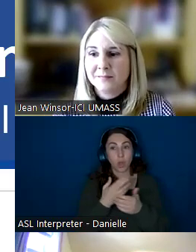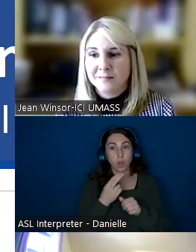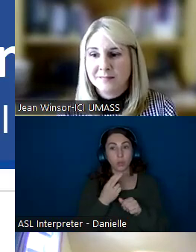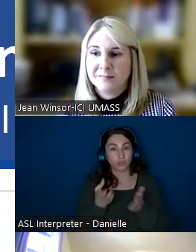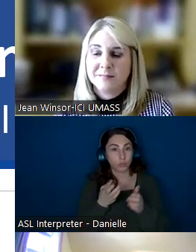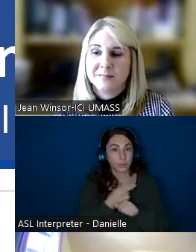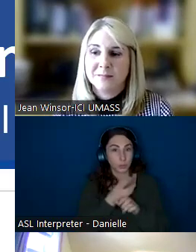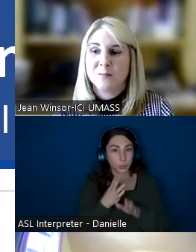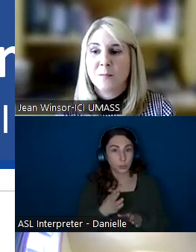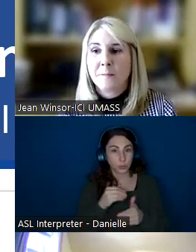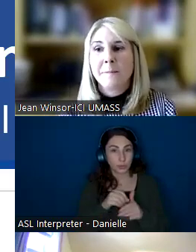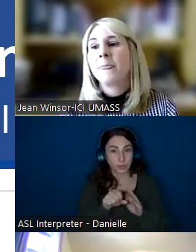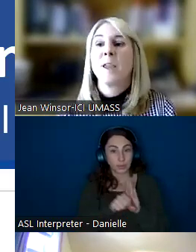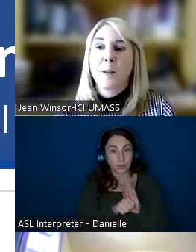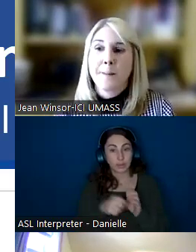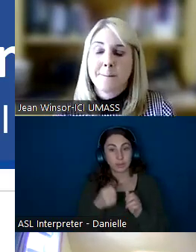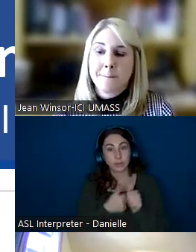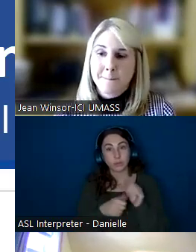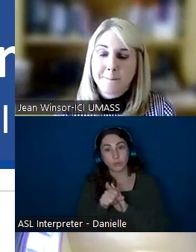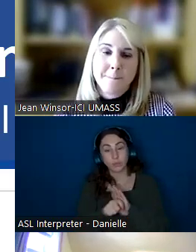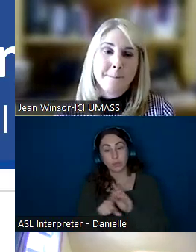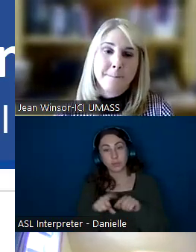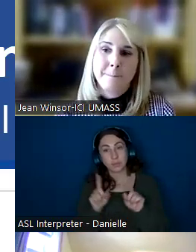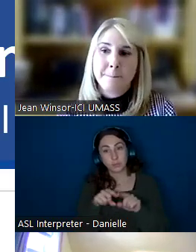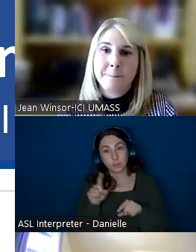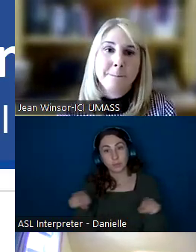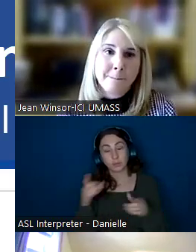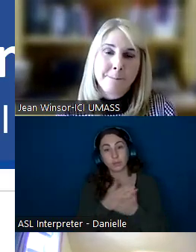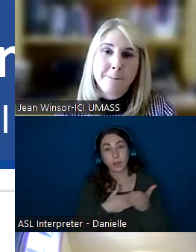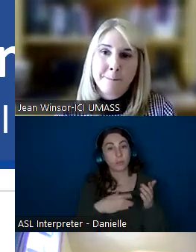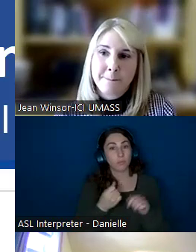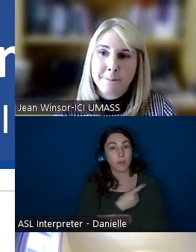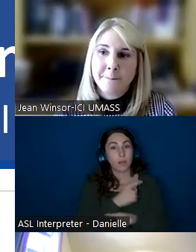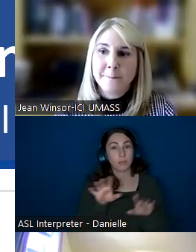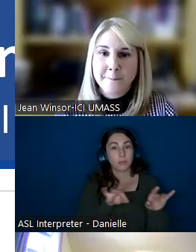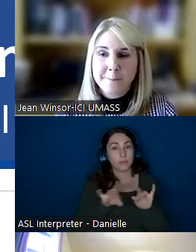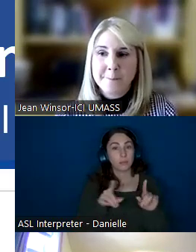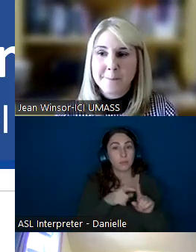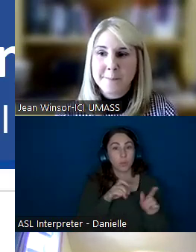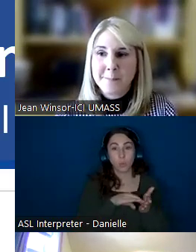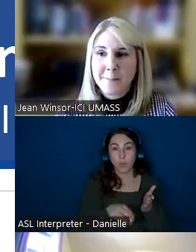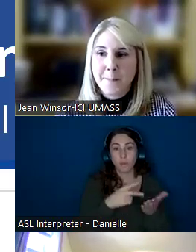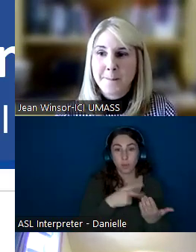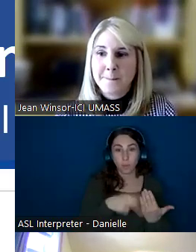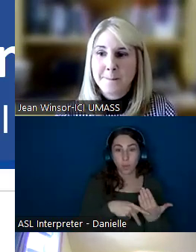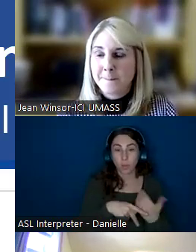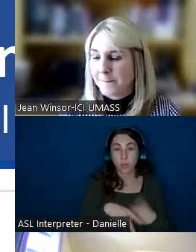Each state uses their own sampling frame. Most states randomly sample from specific waiver programs, but some states